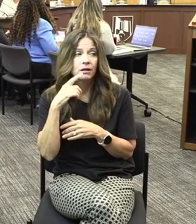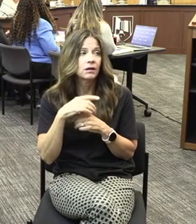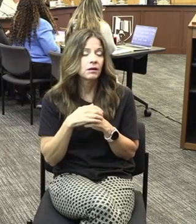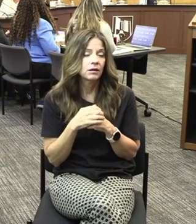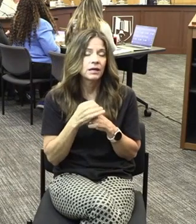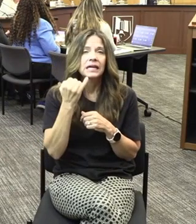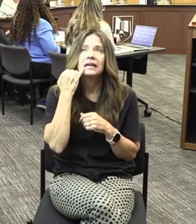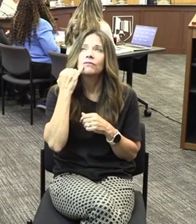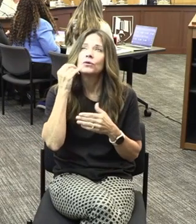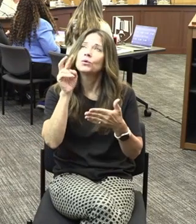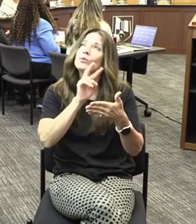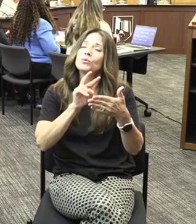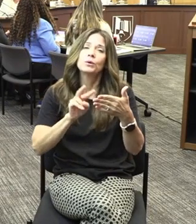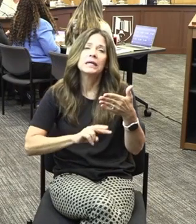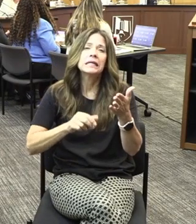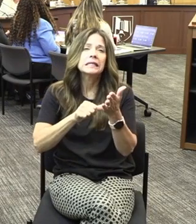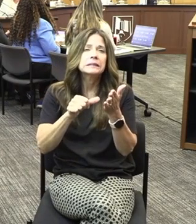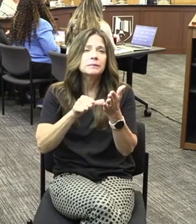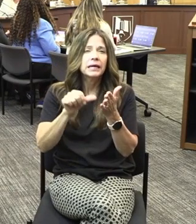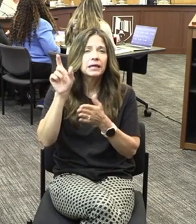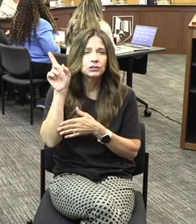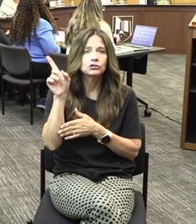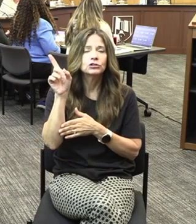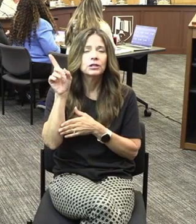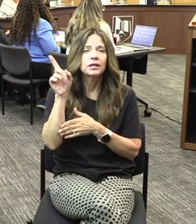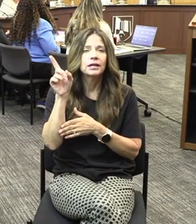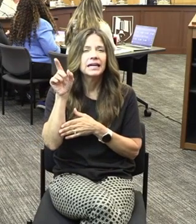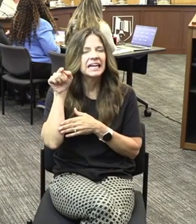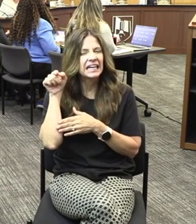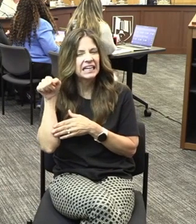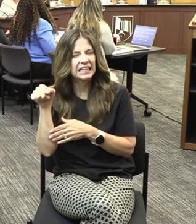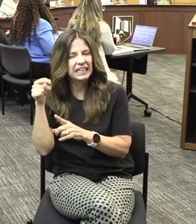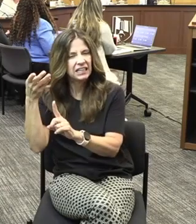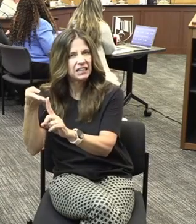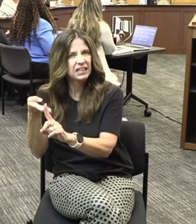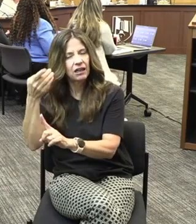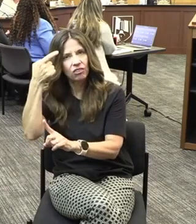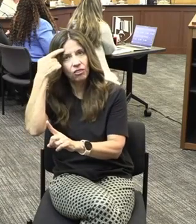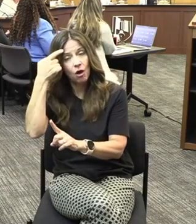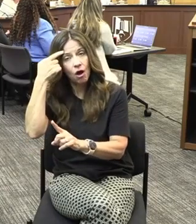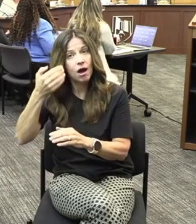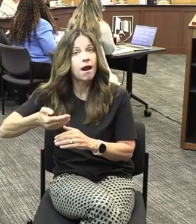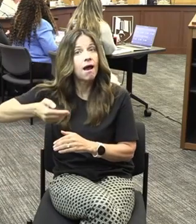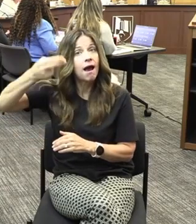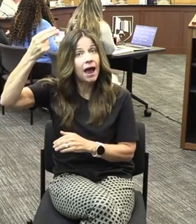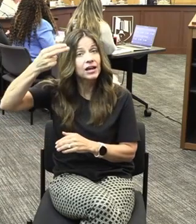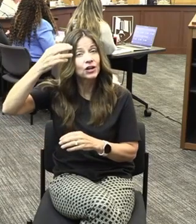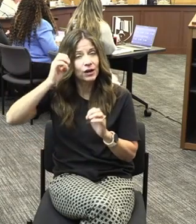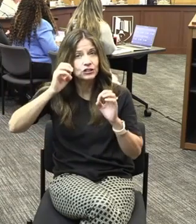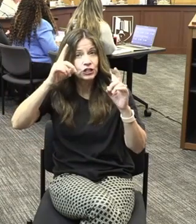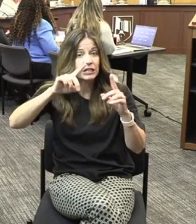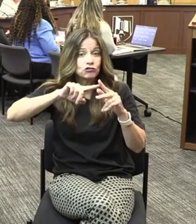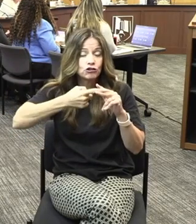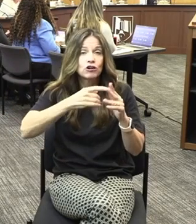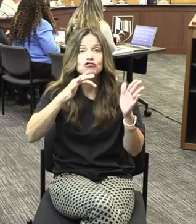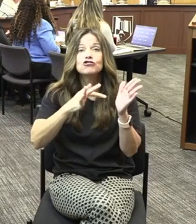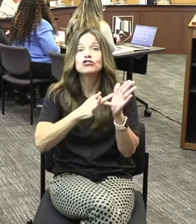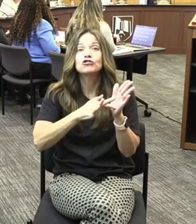If you read this page a little bit further, he thought and he felt that higher education started in your junior year of high